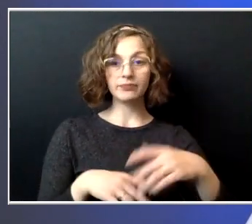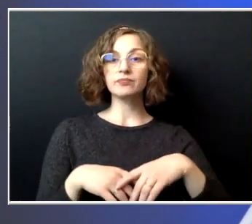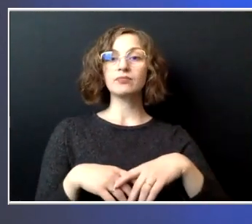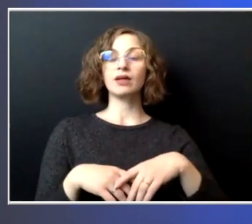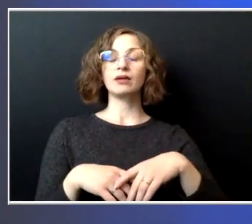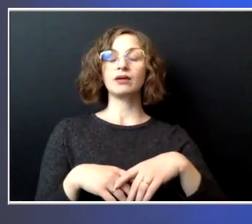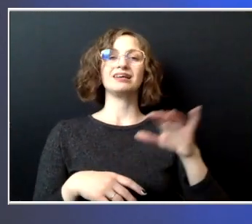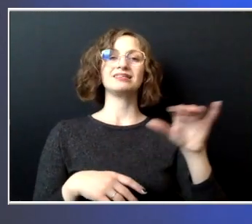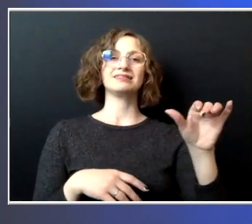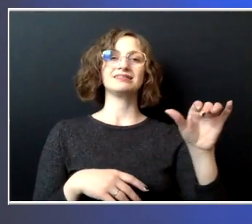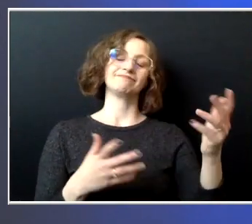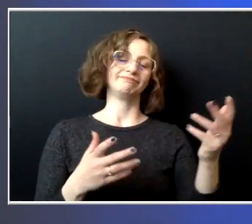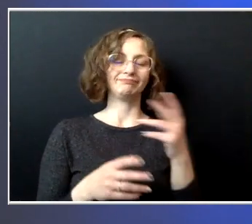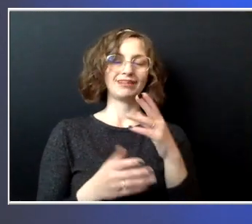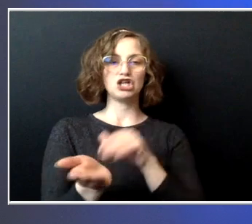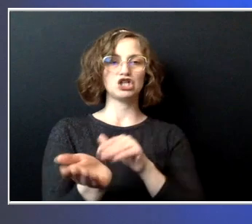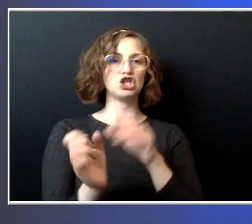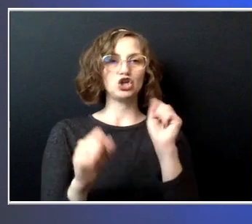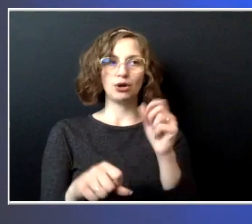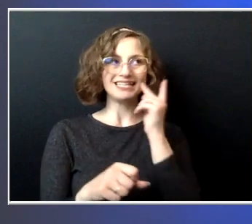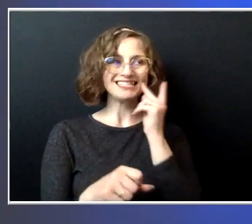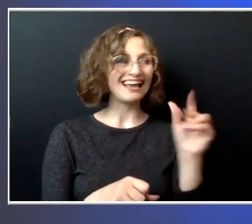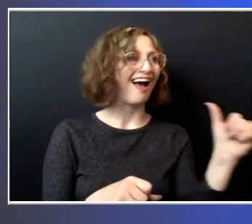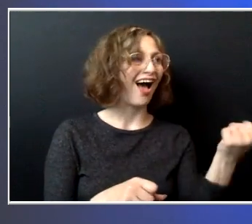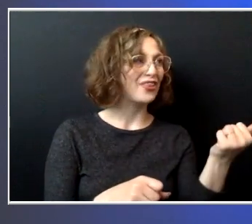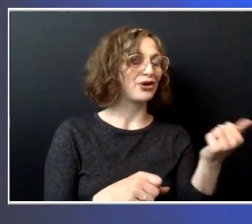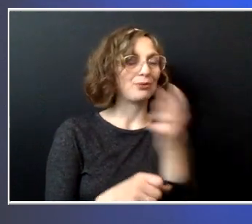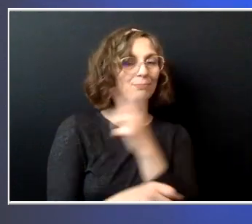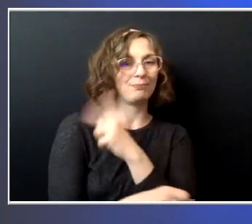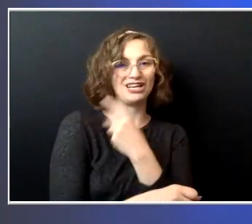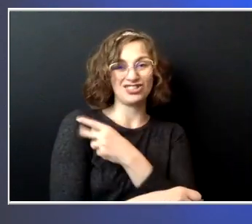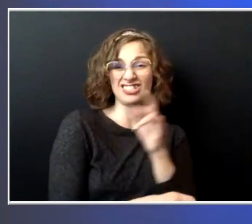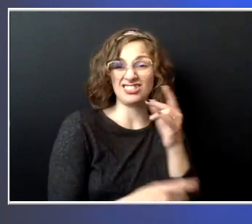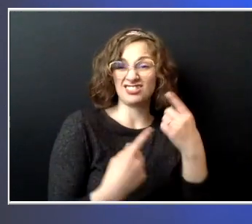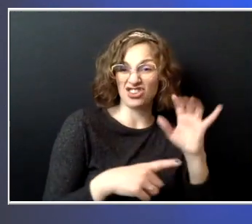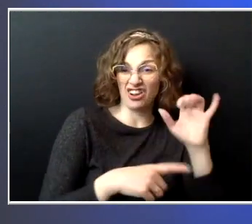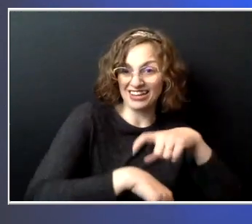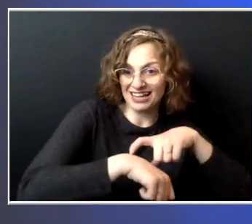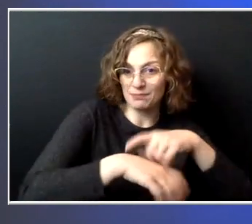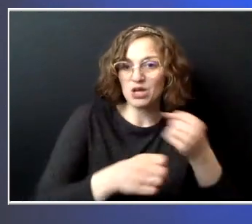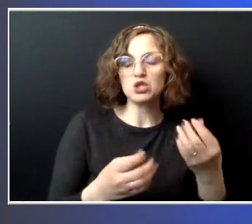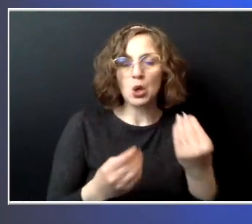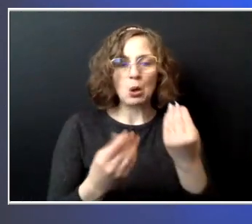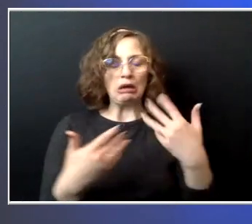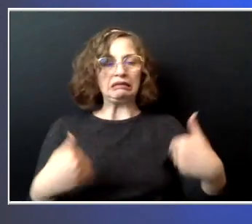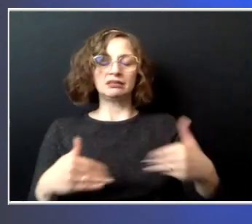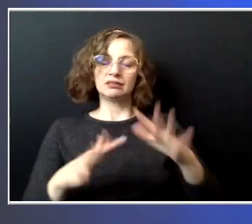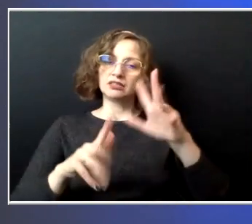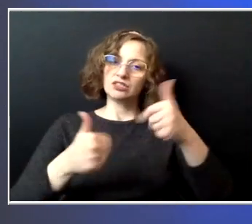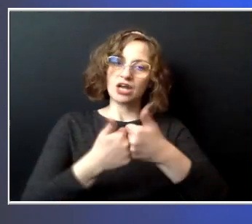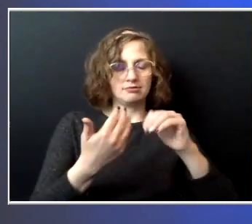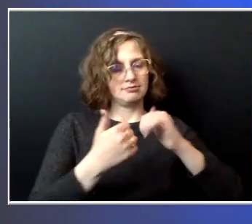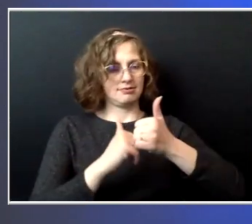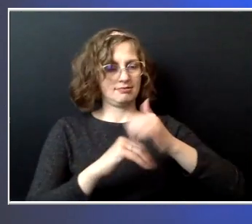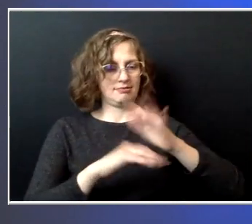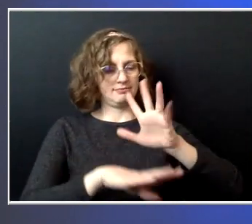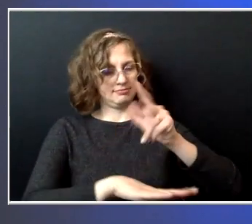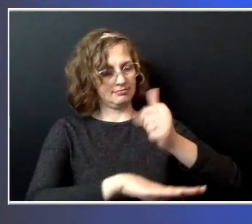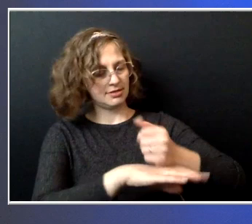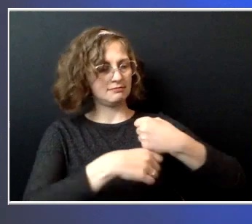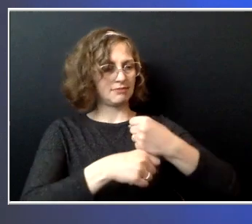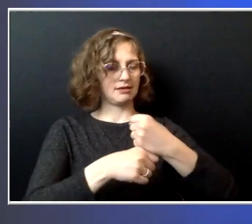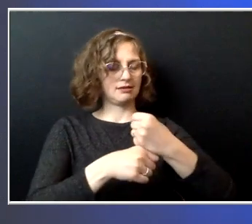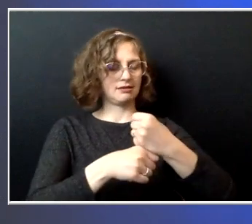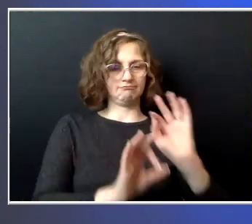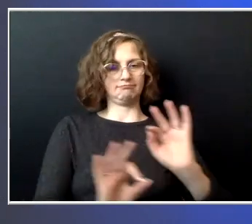seeing live patients in their clinic. So it's really challenging how to set that up, how to make it work for both the patient and the provider delivering care